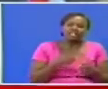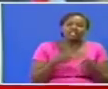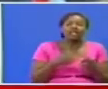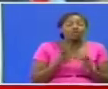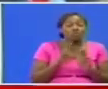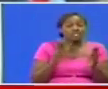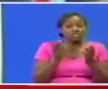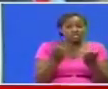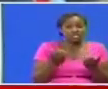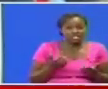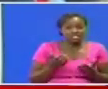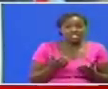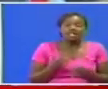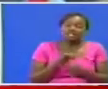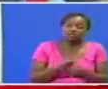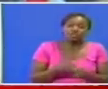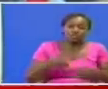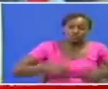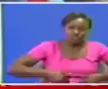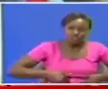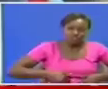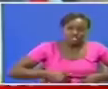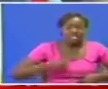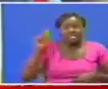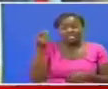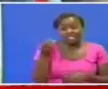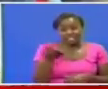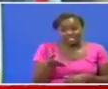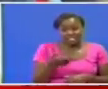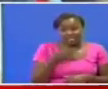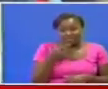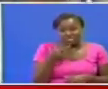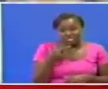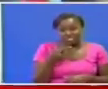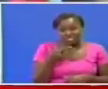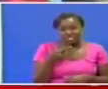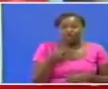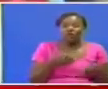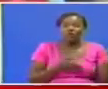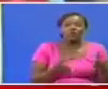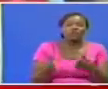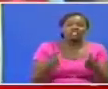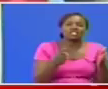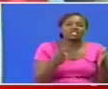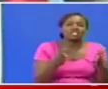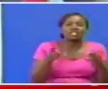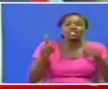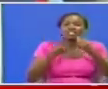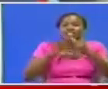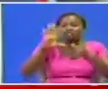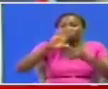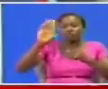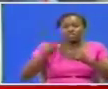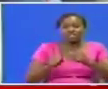and aspirations of our youth. In Kenya, and I've said this on the screen, about 65% of